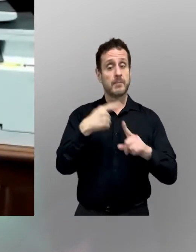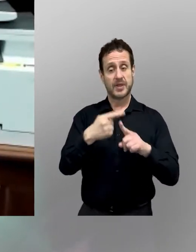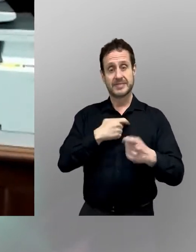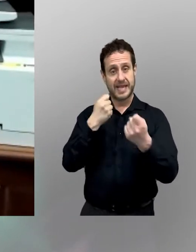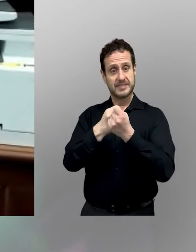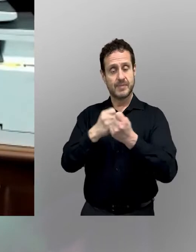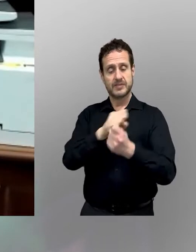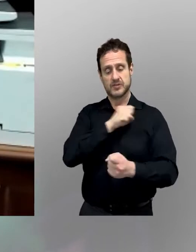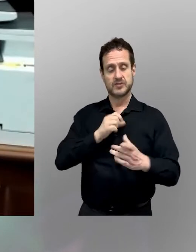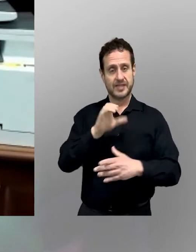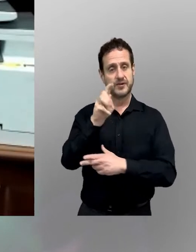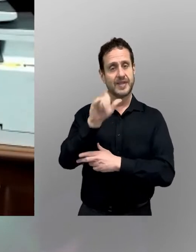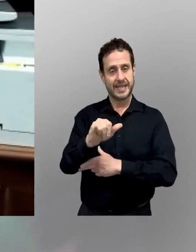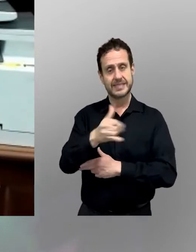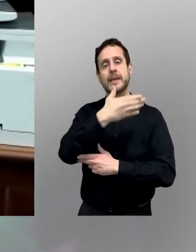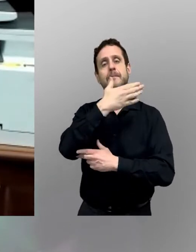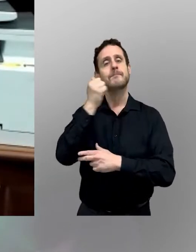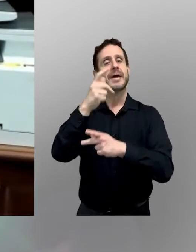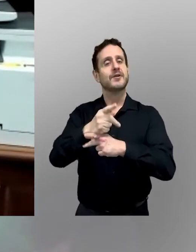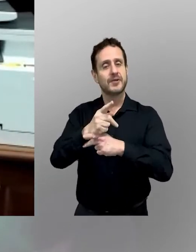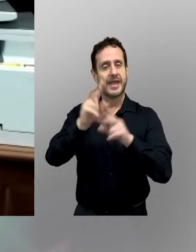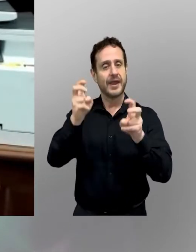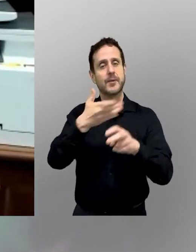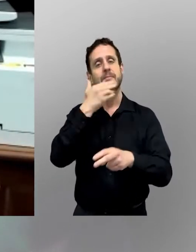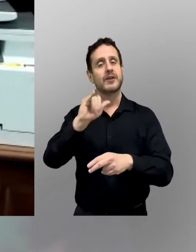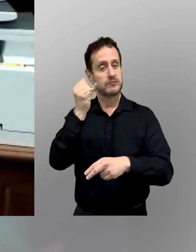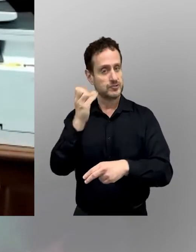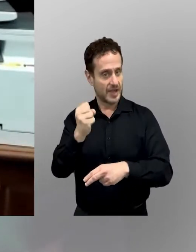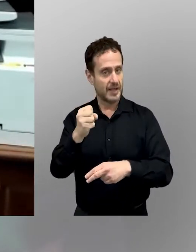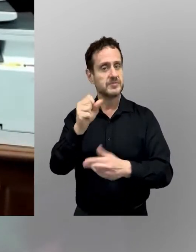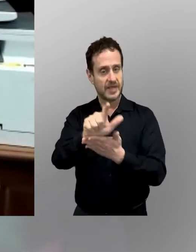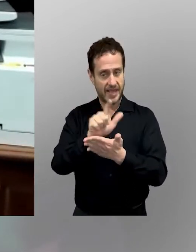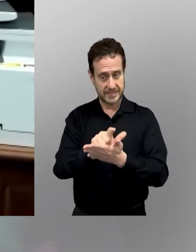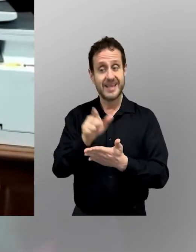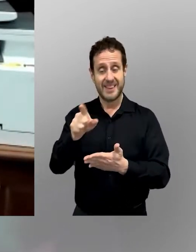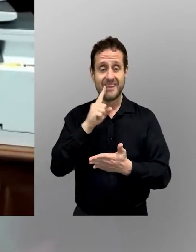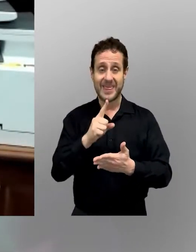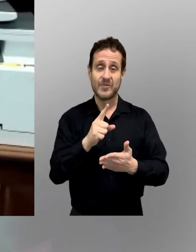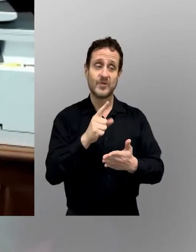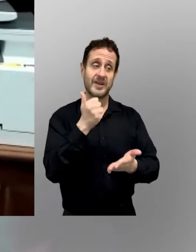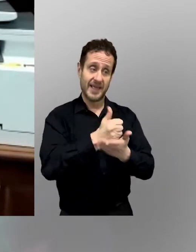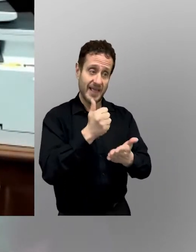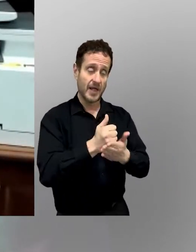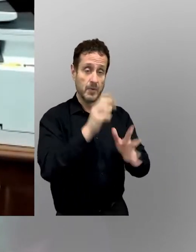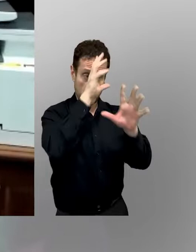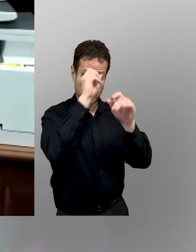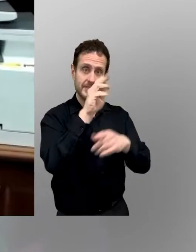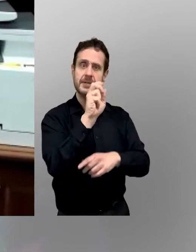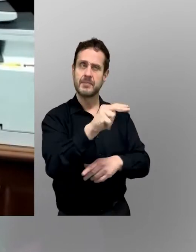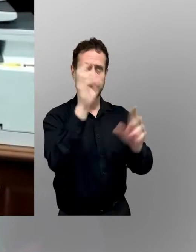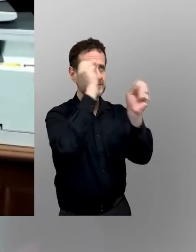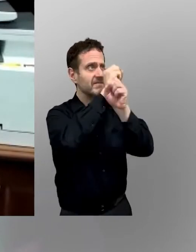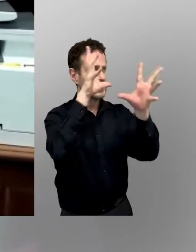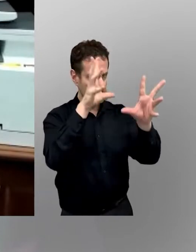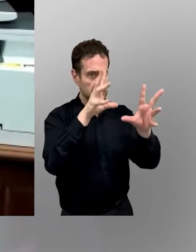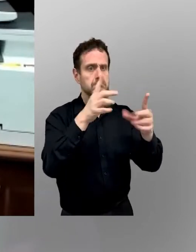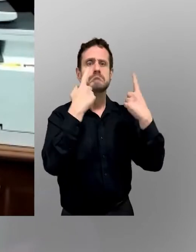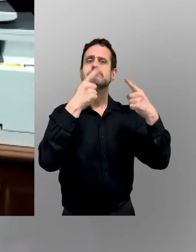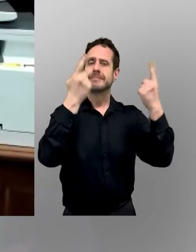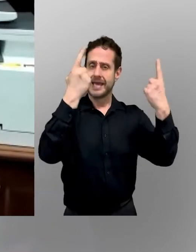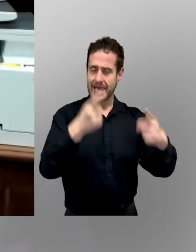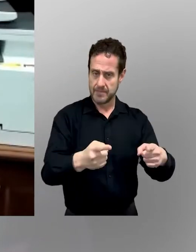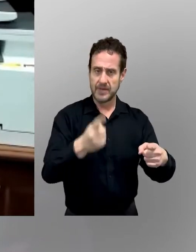disabilities. Also, I am an original co-sponsor of Senator Casey's Better Care, Better Jobs Act. This bill would carry forward President